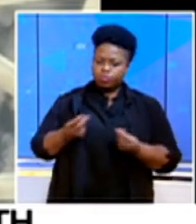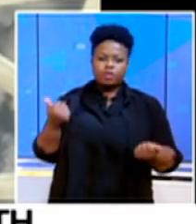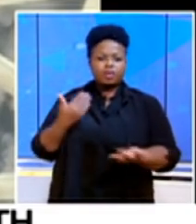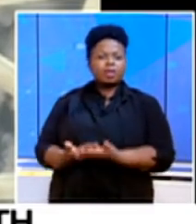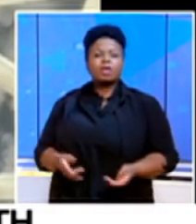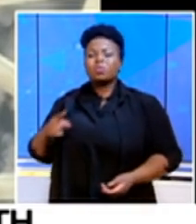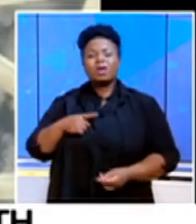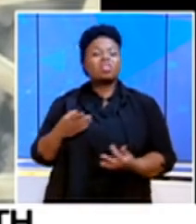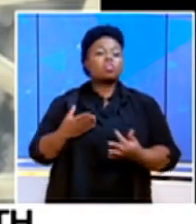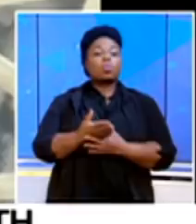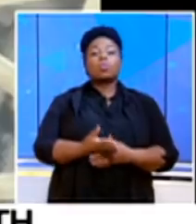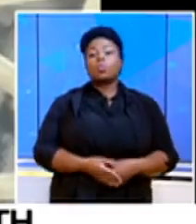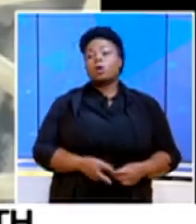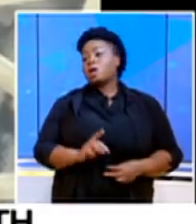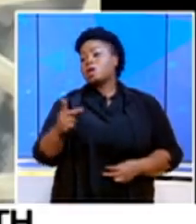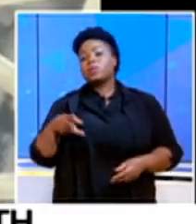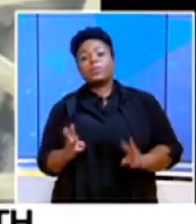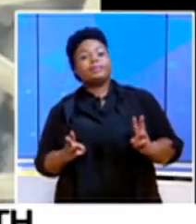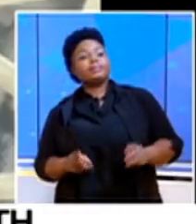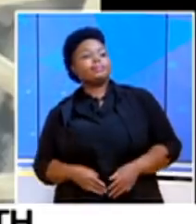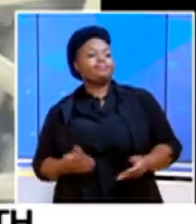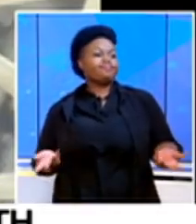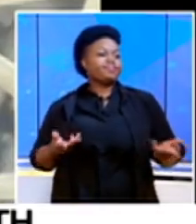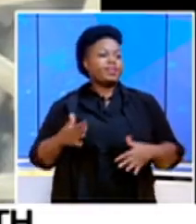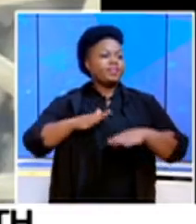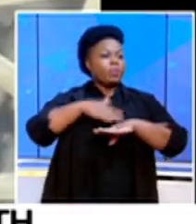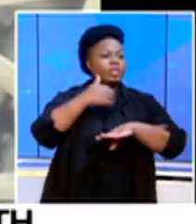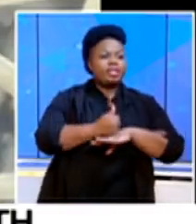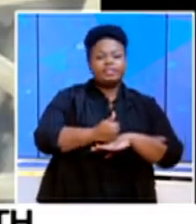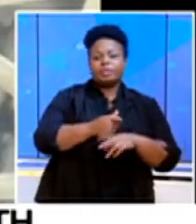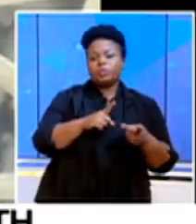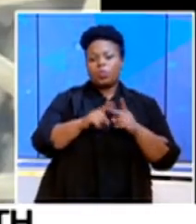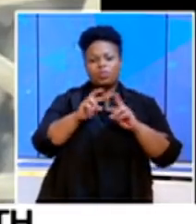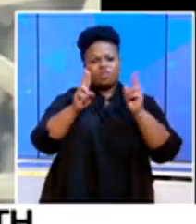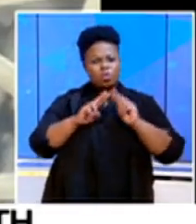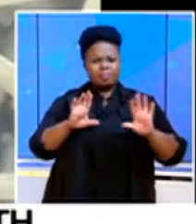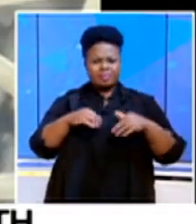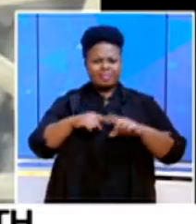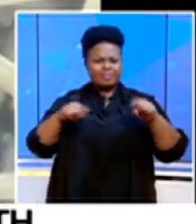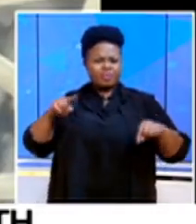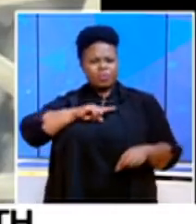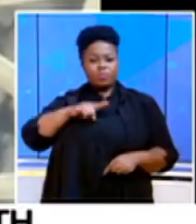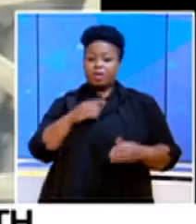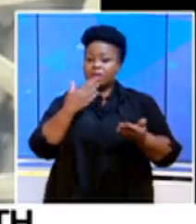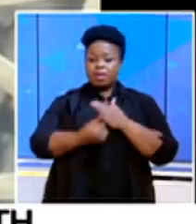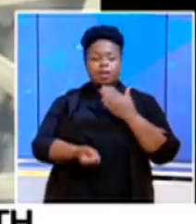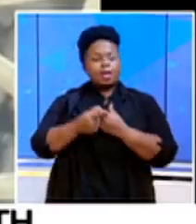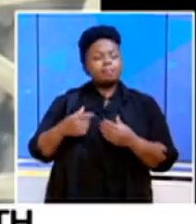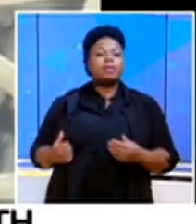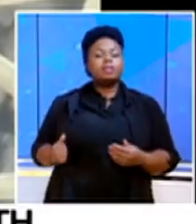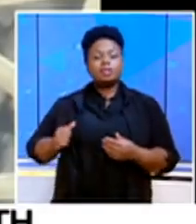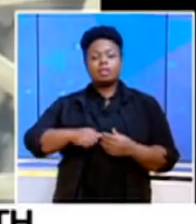addressed either through other means, whether it's foundations or other forums that might themselves end